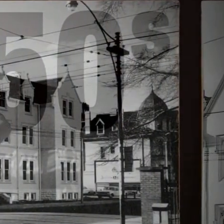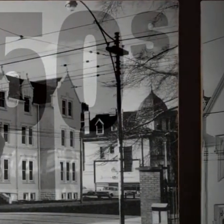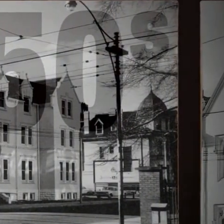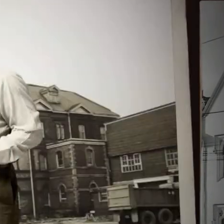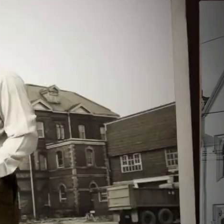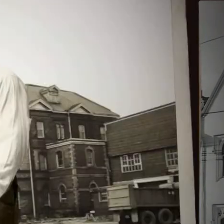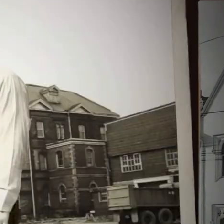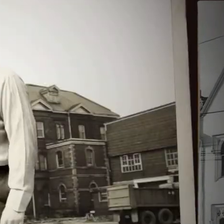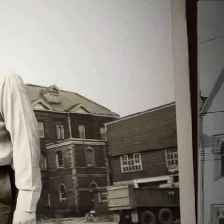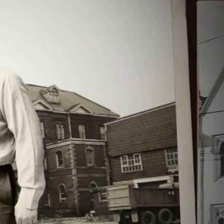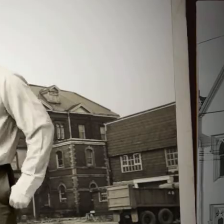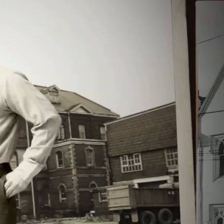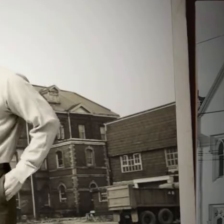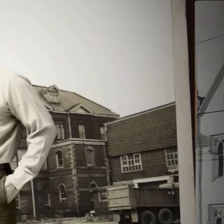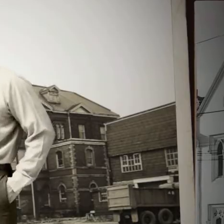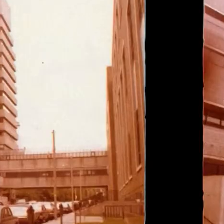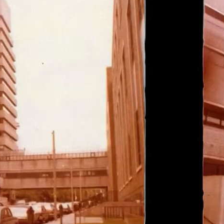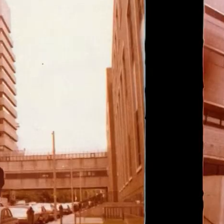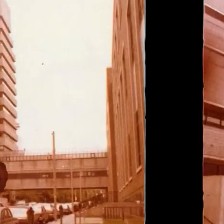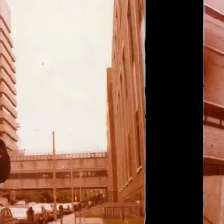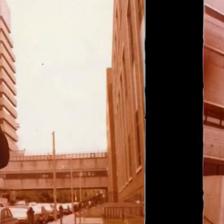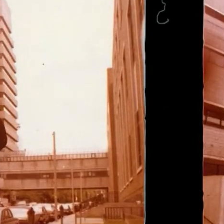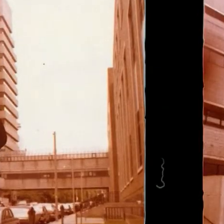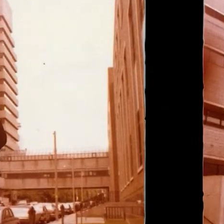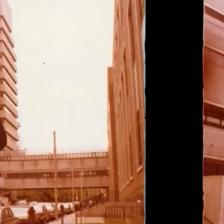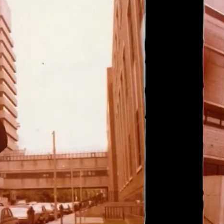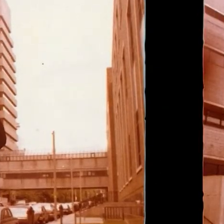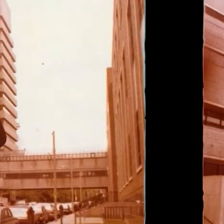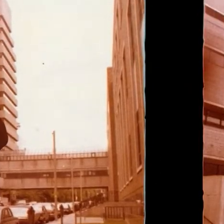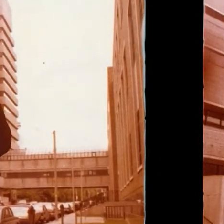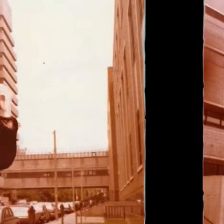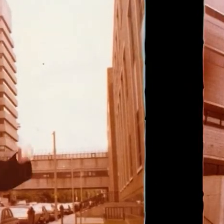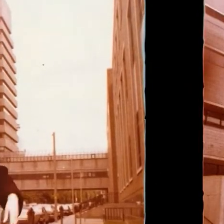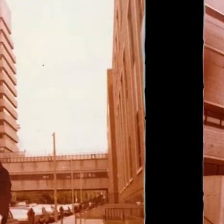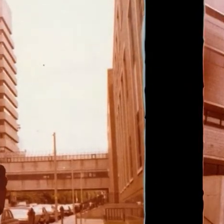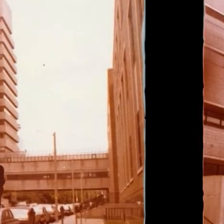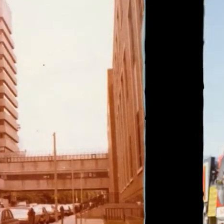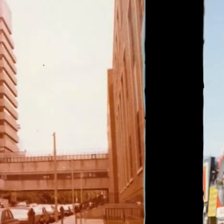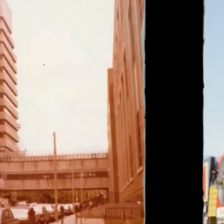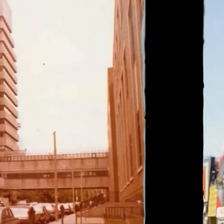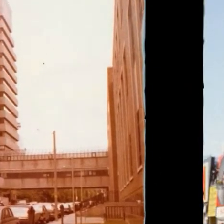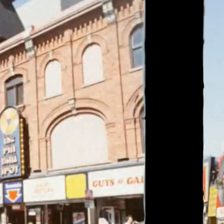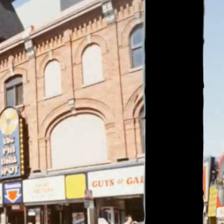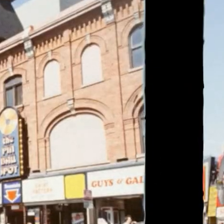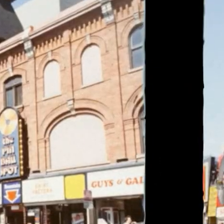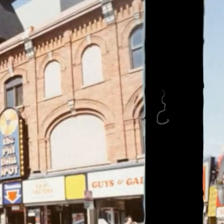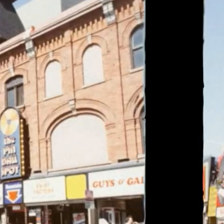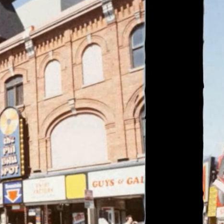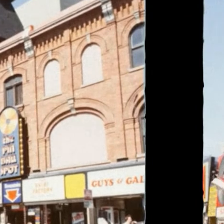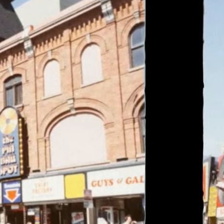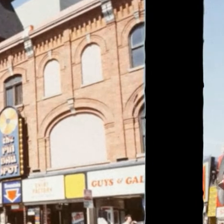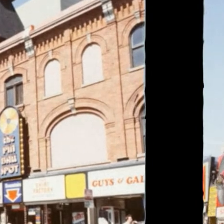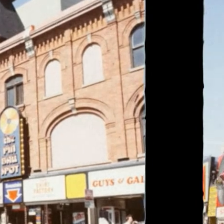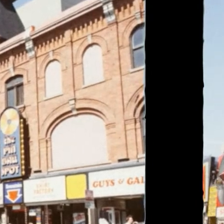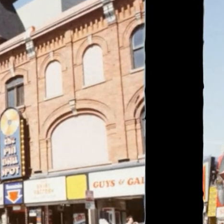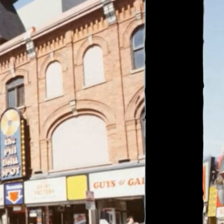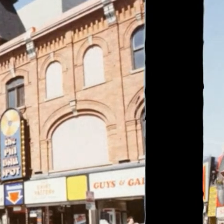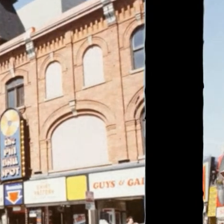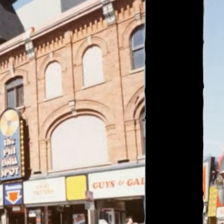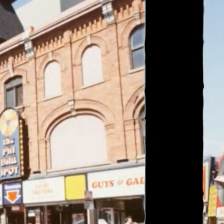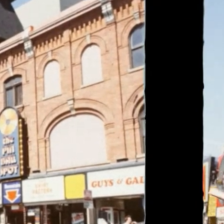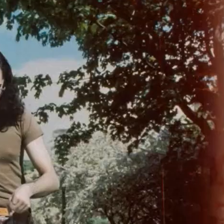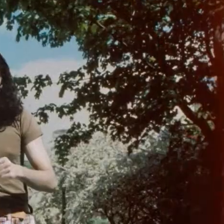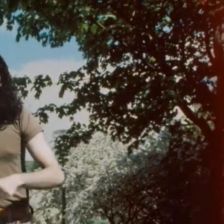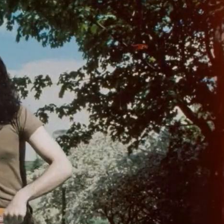This word has defined our identity for 75 years as we've brought some of the brightest and most creative minds together